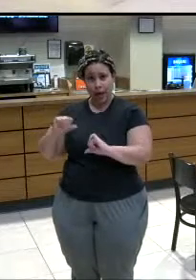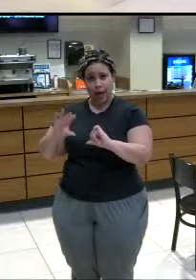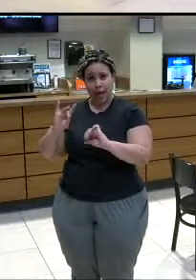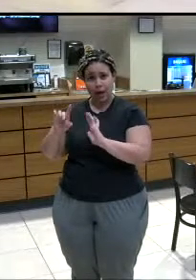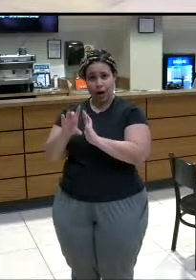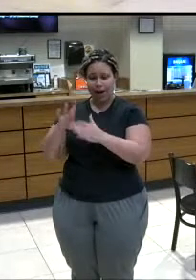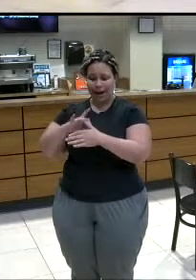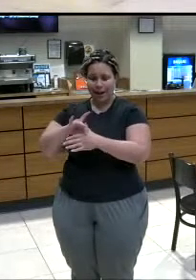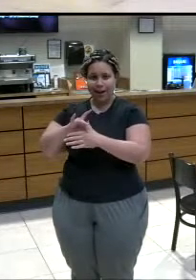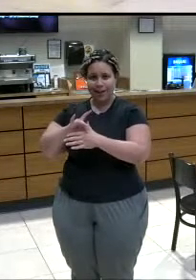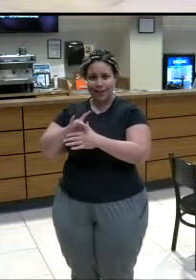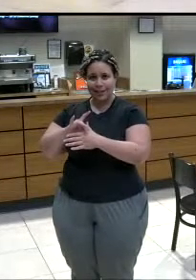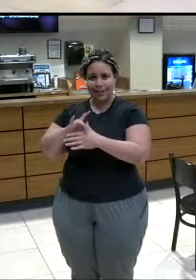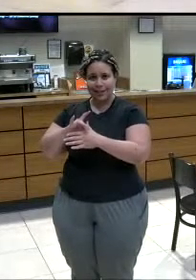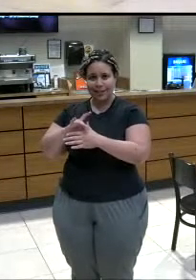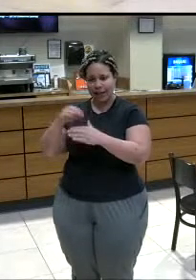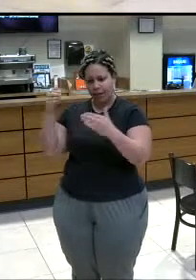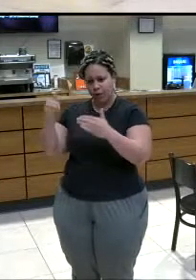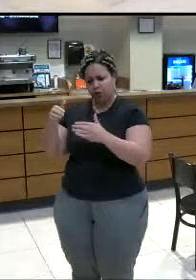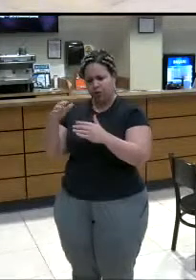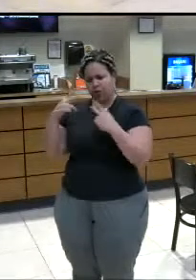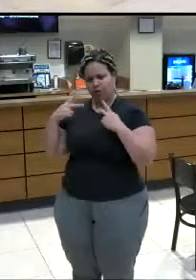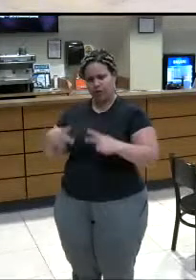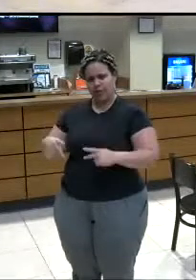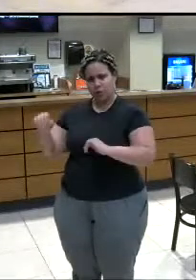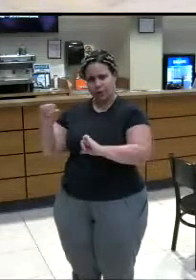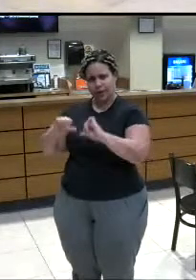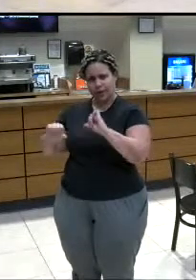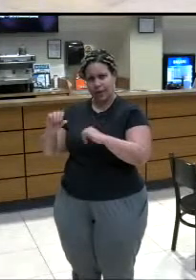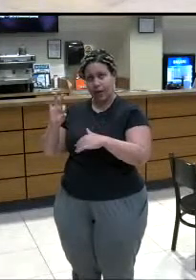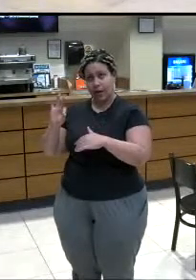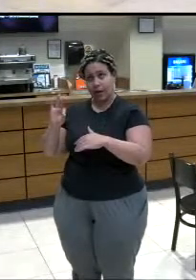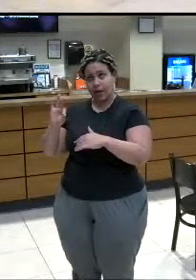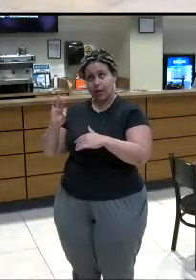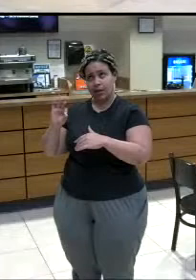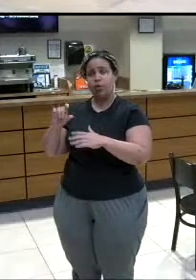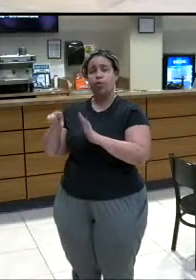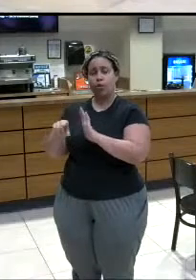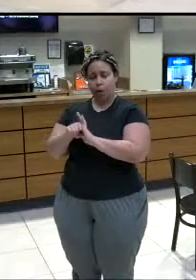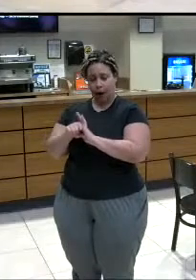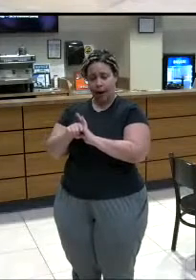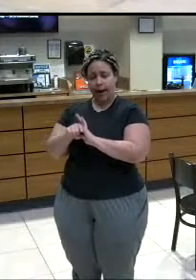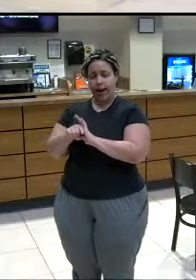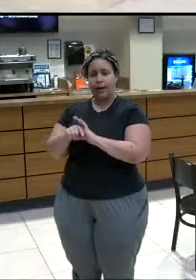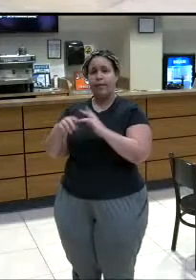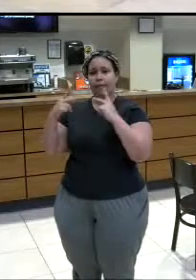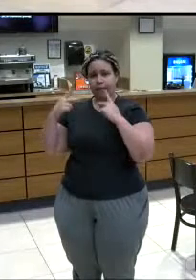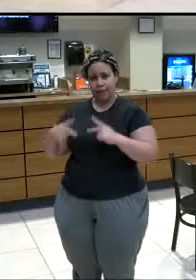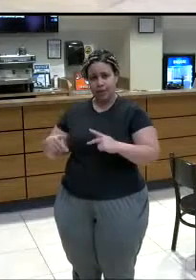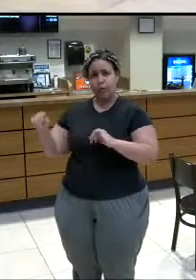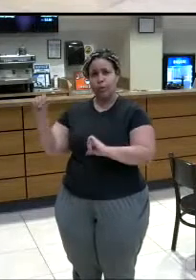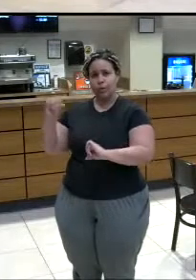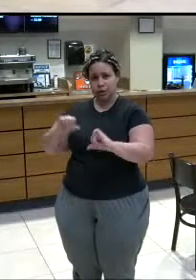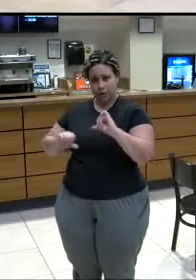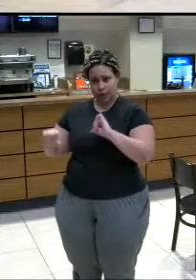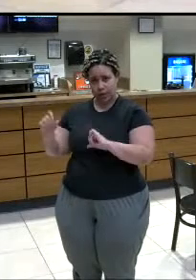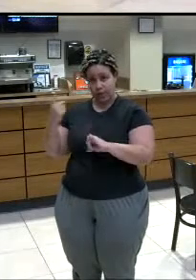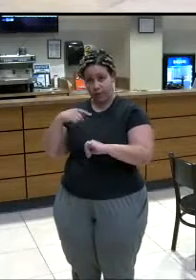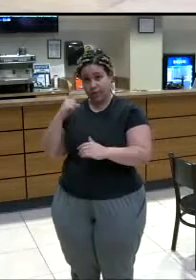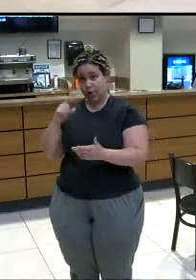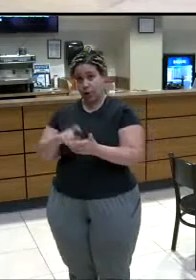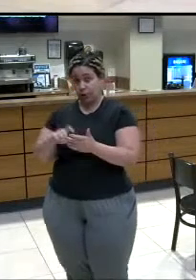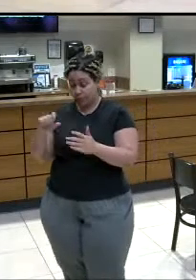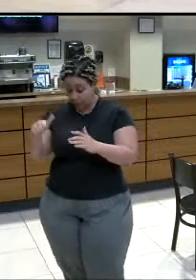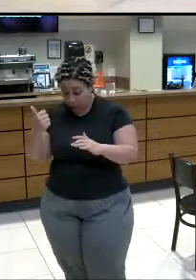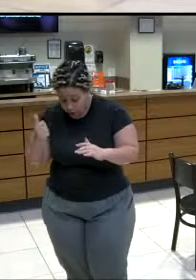is physical science. 9th grade physical science is physical science. And so what we've noticed is that those courses are